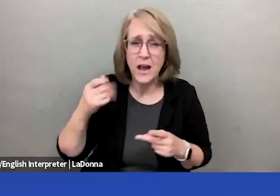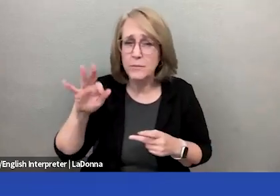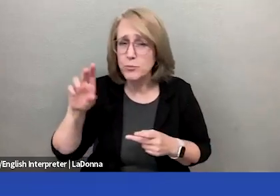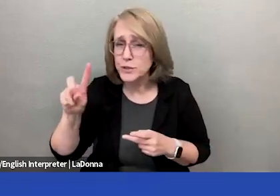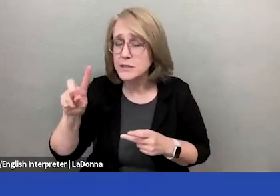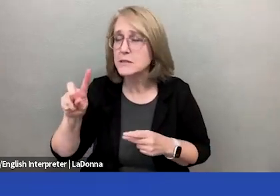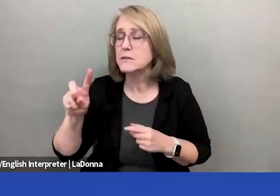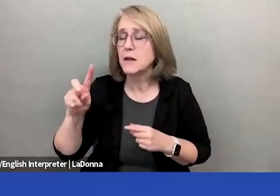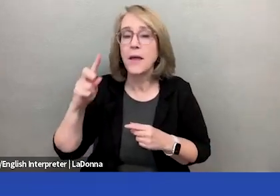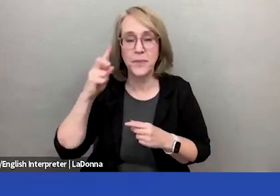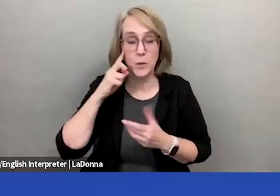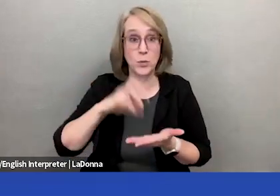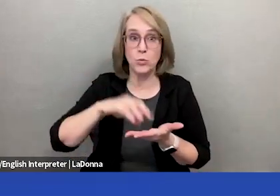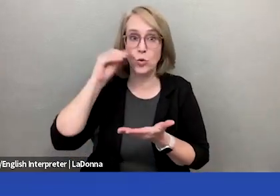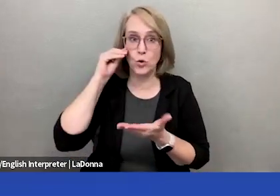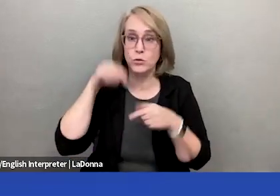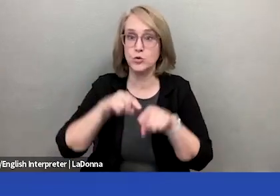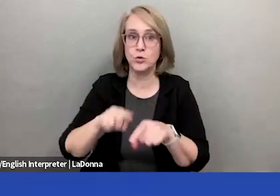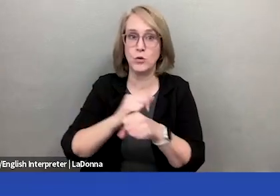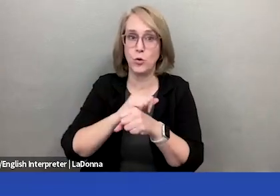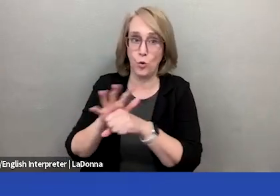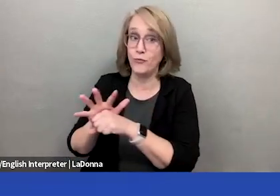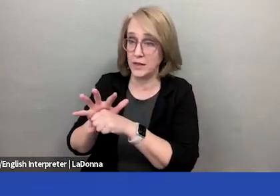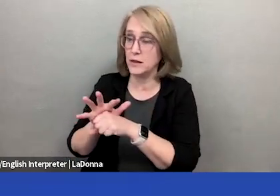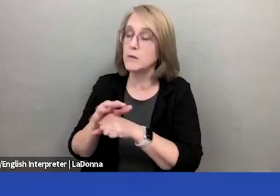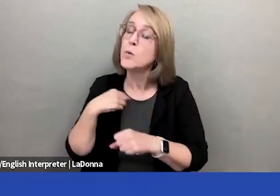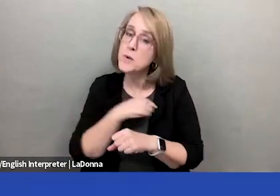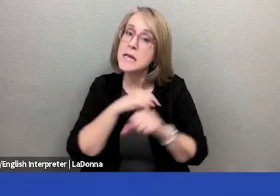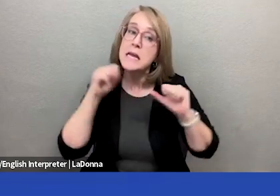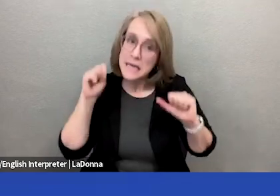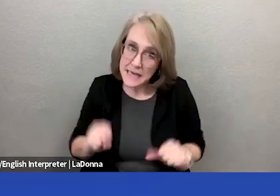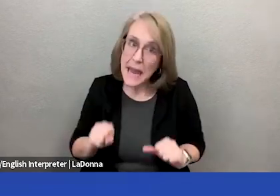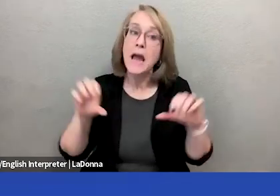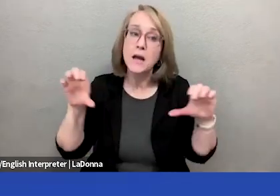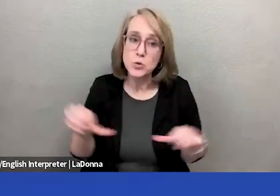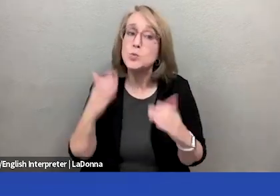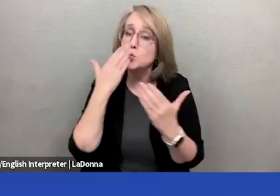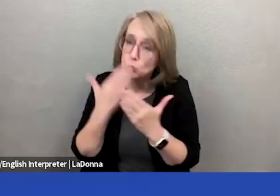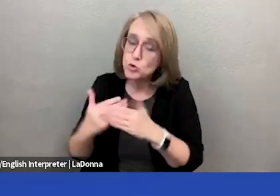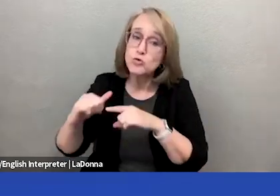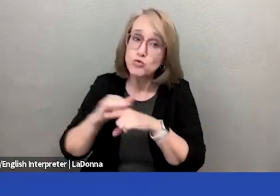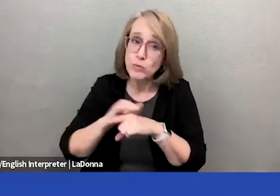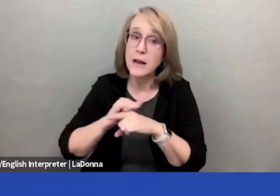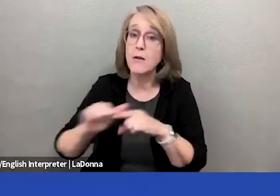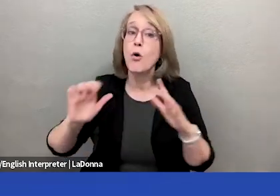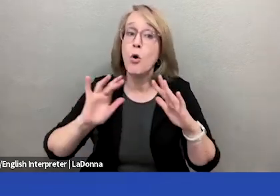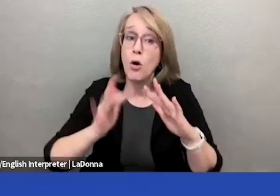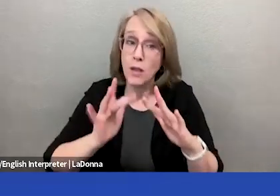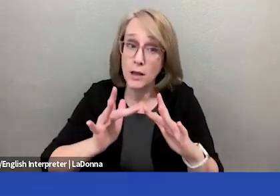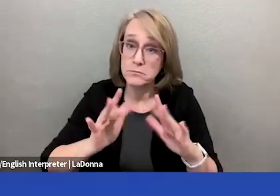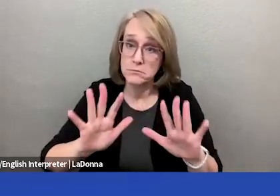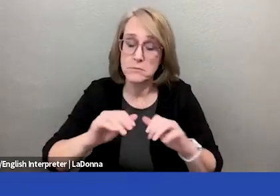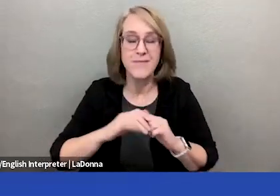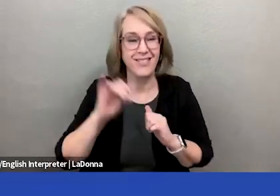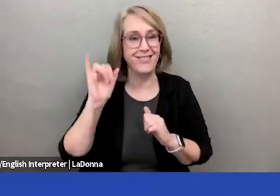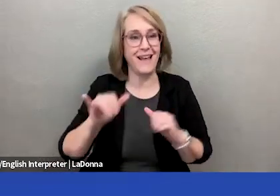I think we learned a lot in COVID that we can do pretty good training online. And that's the